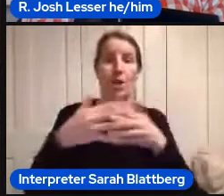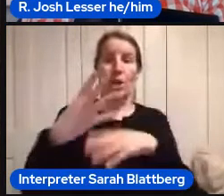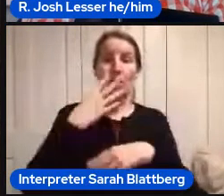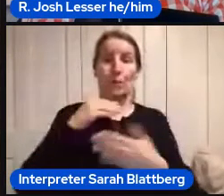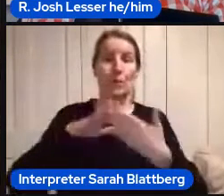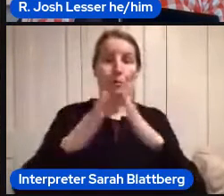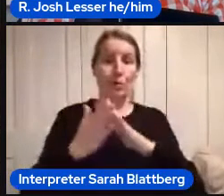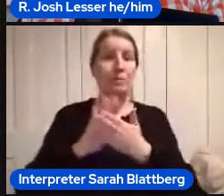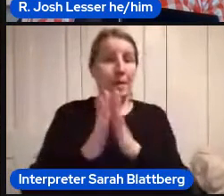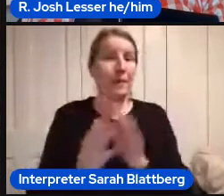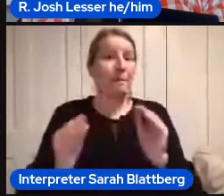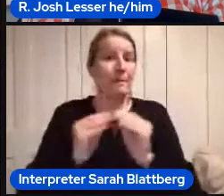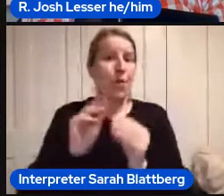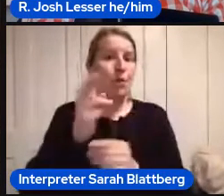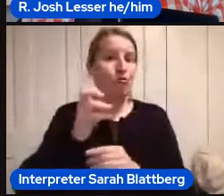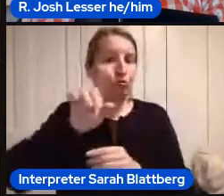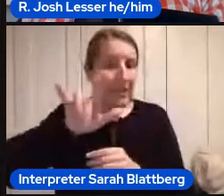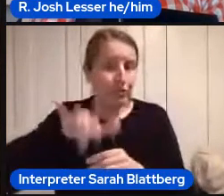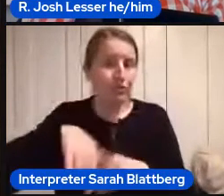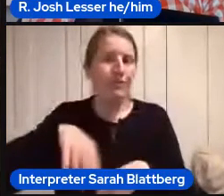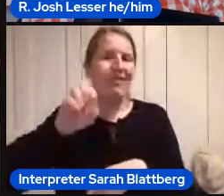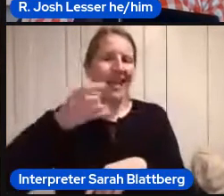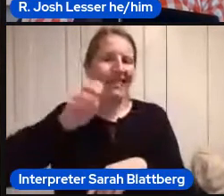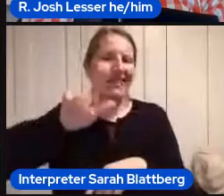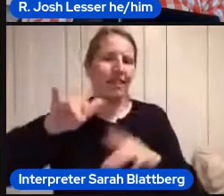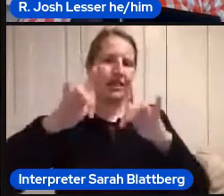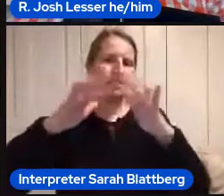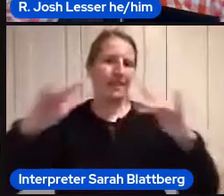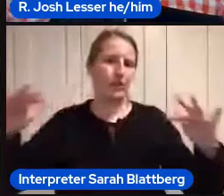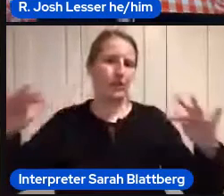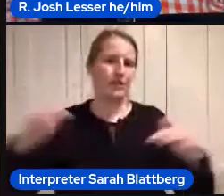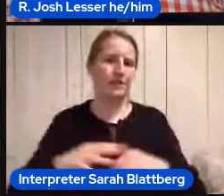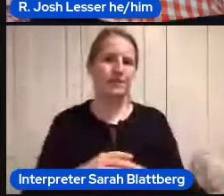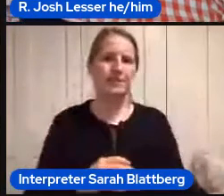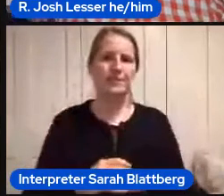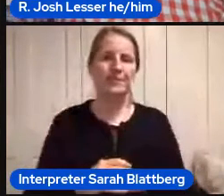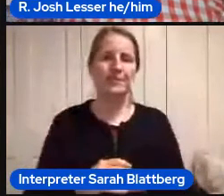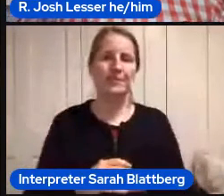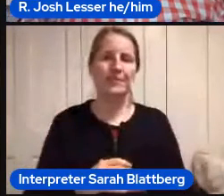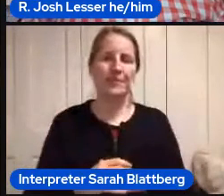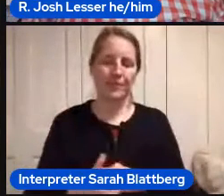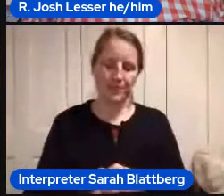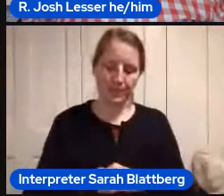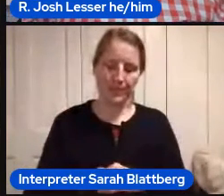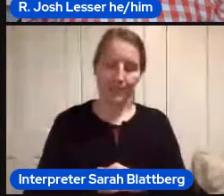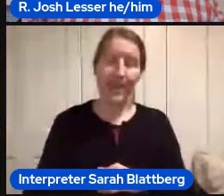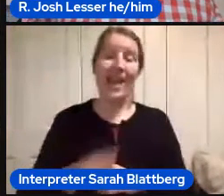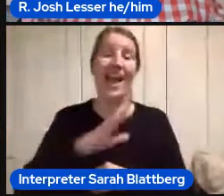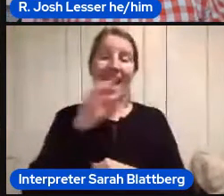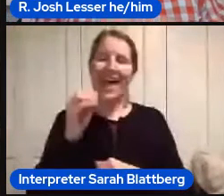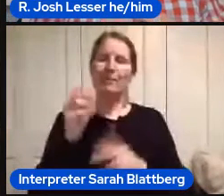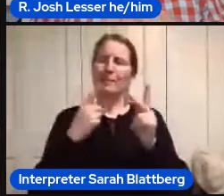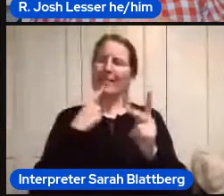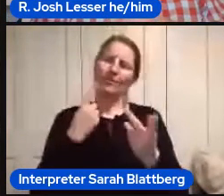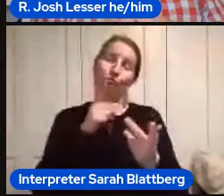more racially and ethnically diverse. All of these studies also admit that they undercount Jews of